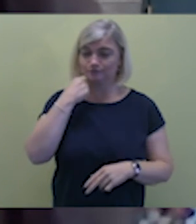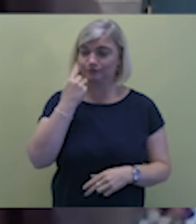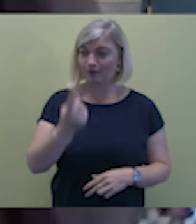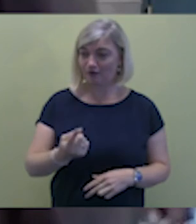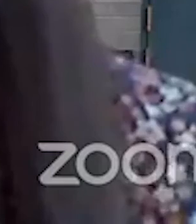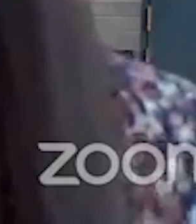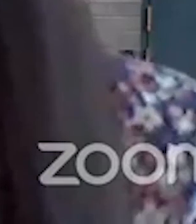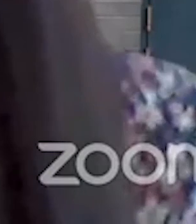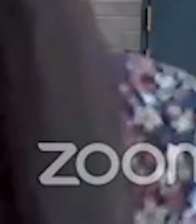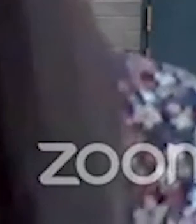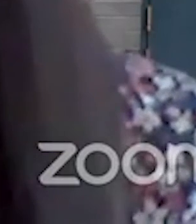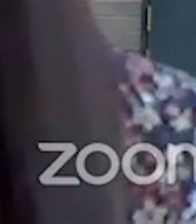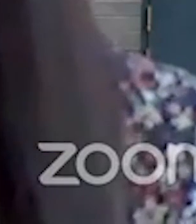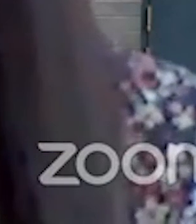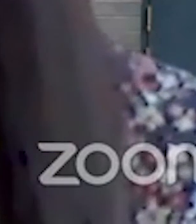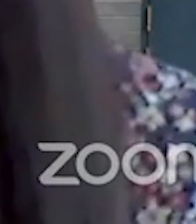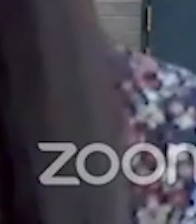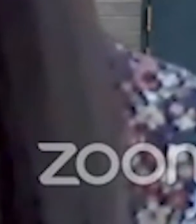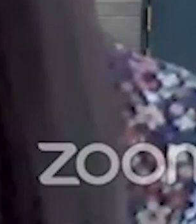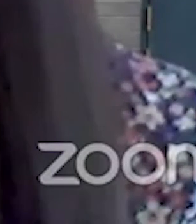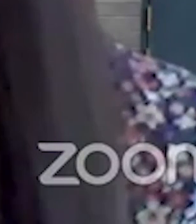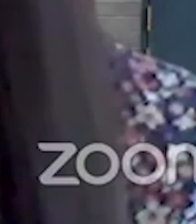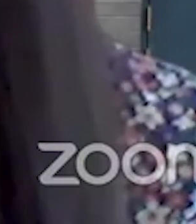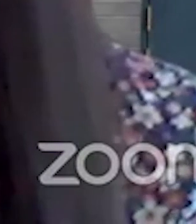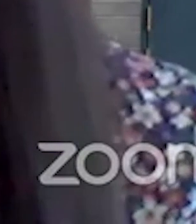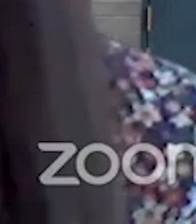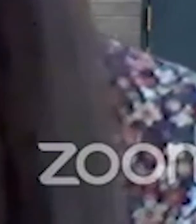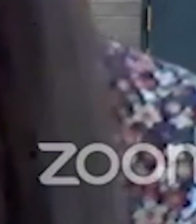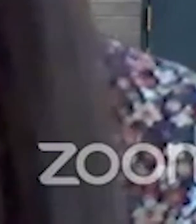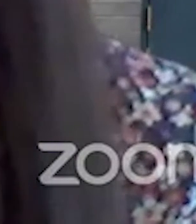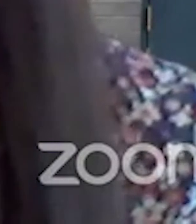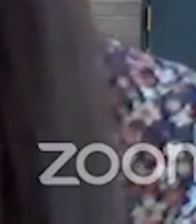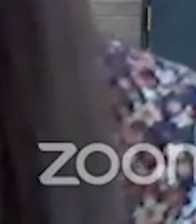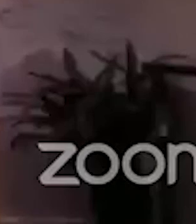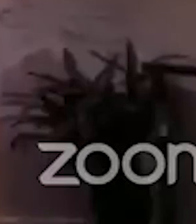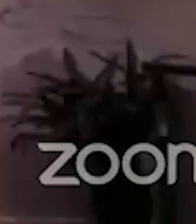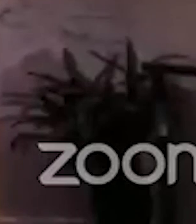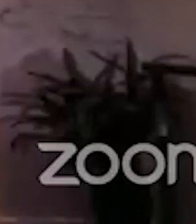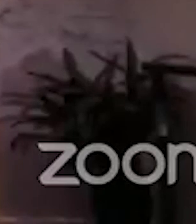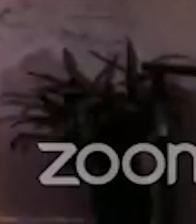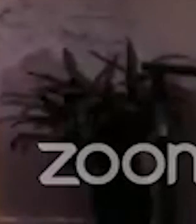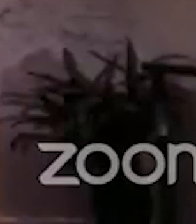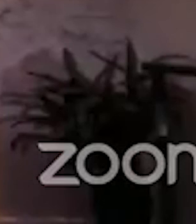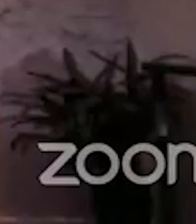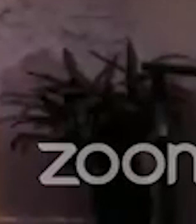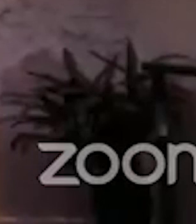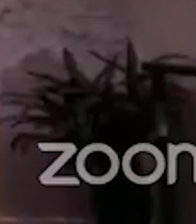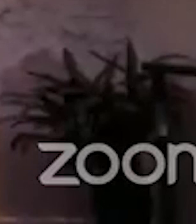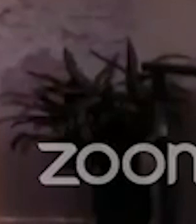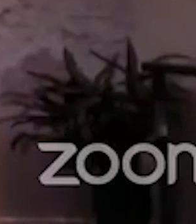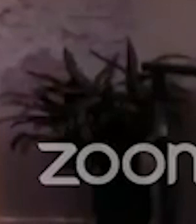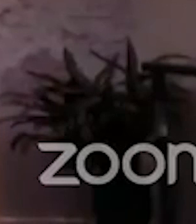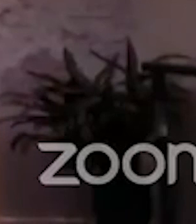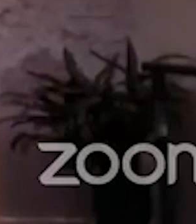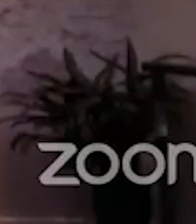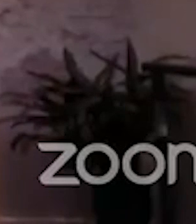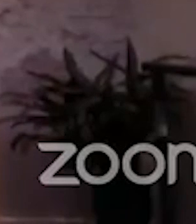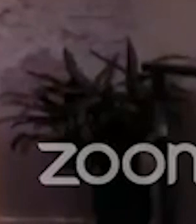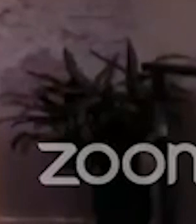hope to see you there. I'd like to say thank you again everyone for joining us, and goodbye. Thank you, Emma. Bye. Bye.